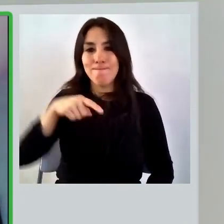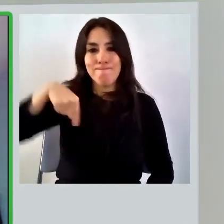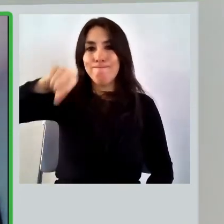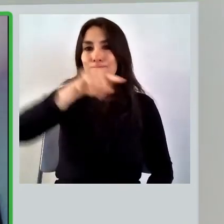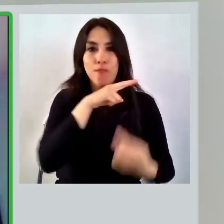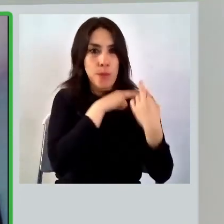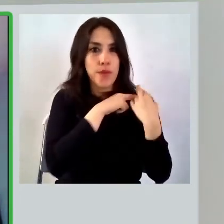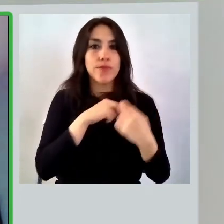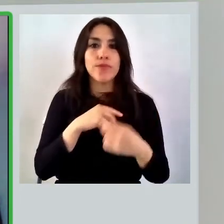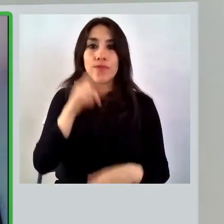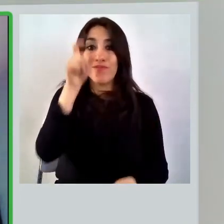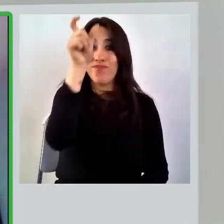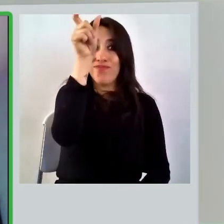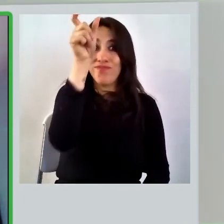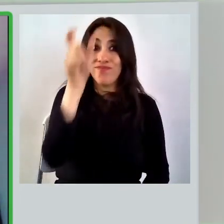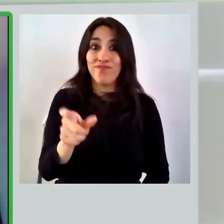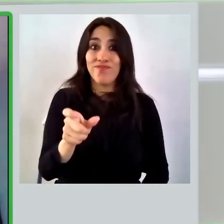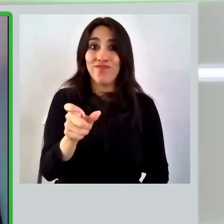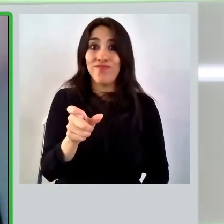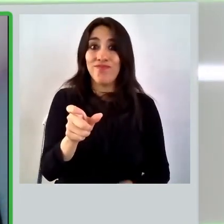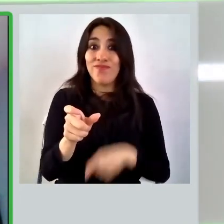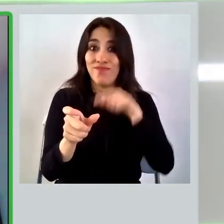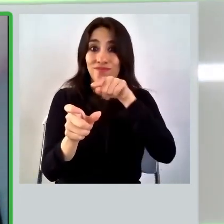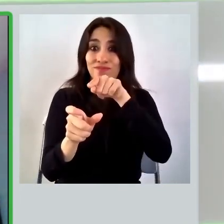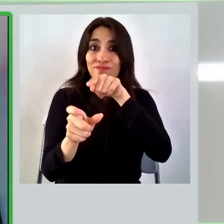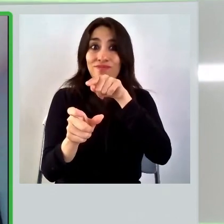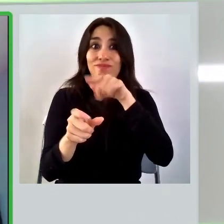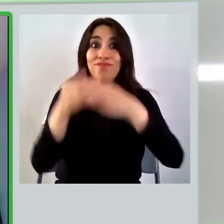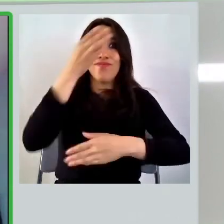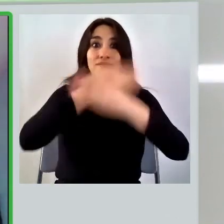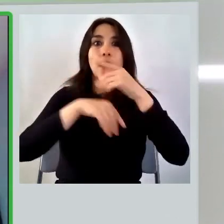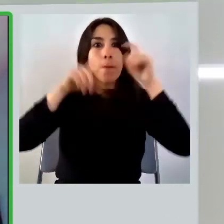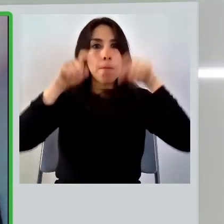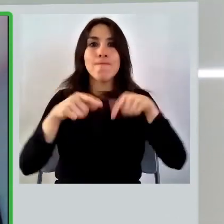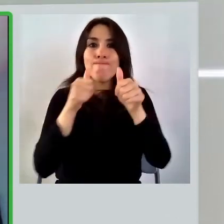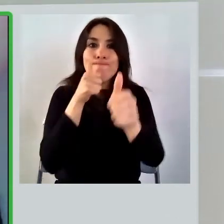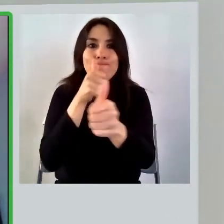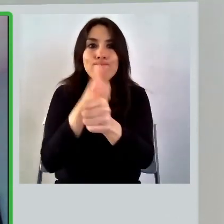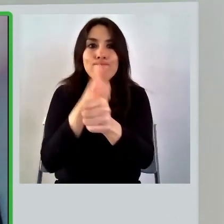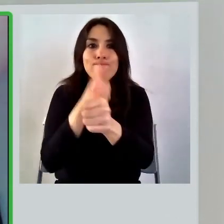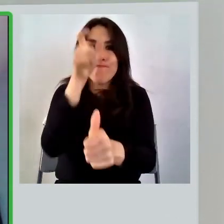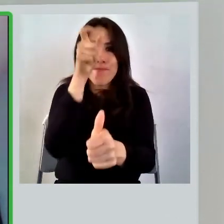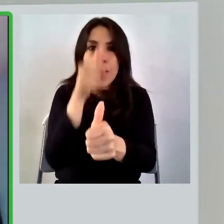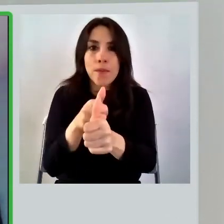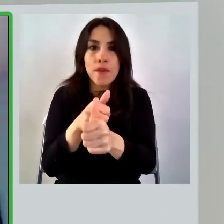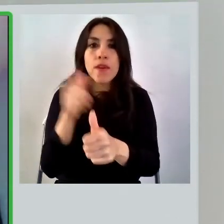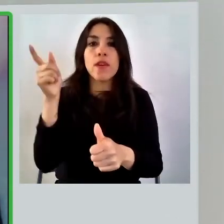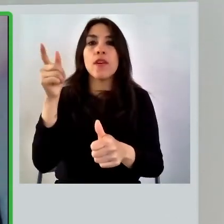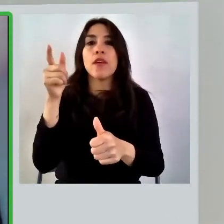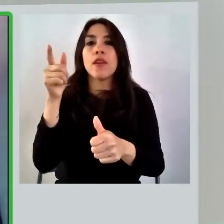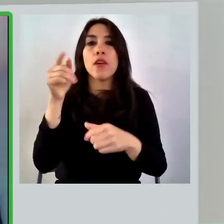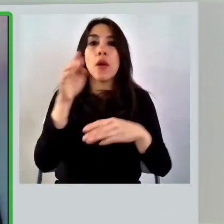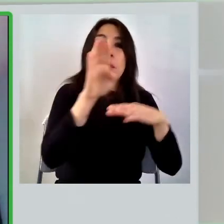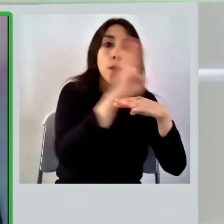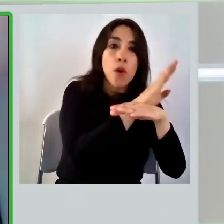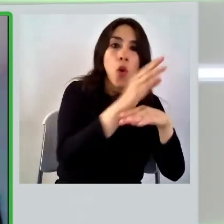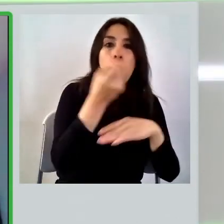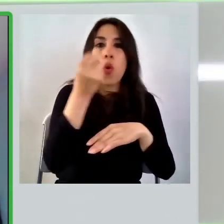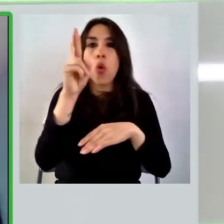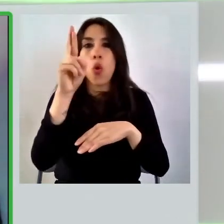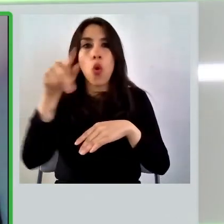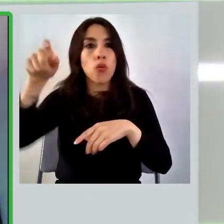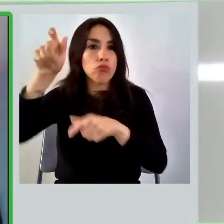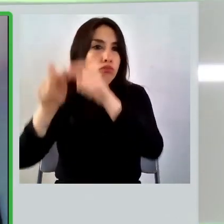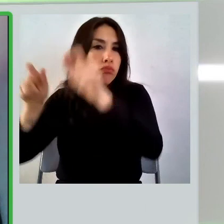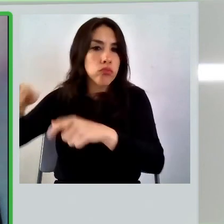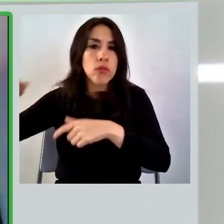external organizations and partners into the planning, the ideation, the decisions that are being made. Be